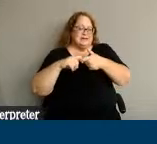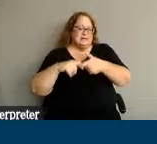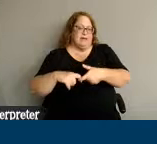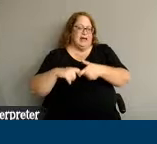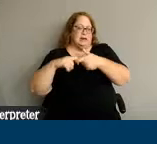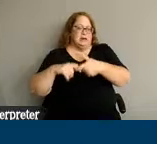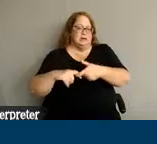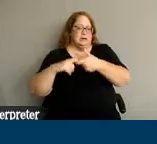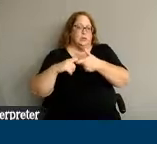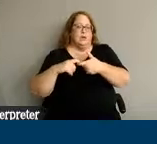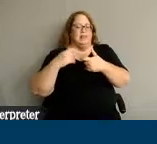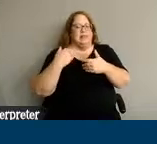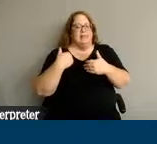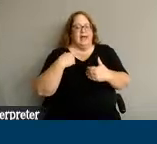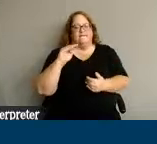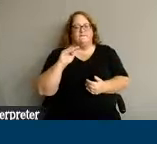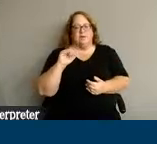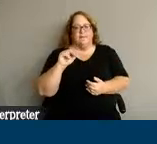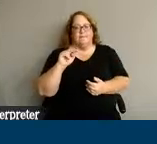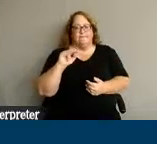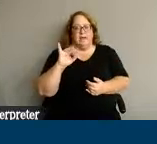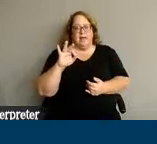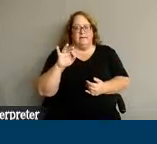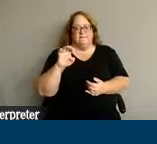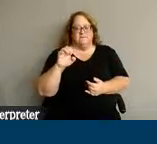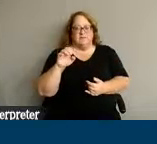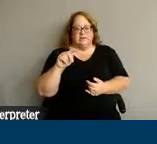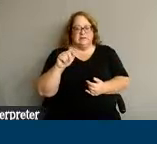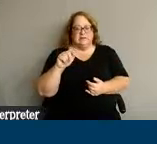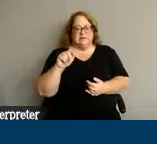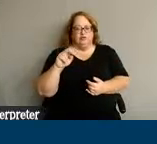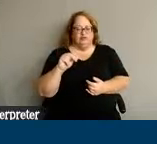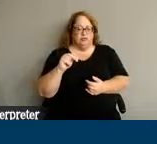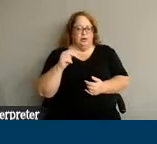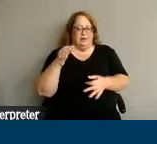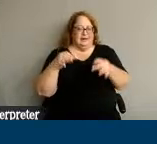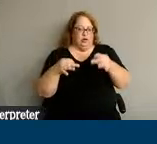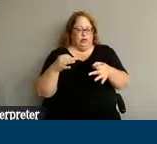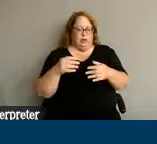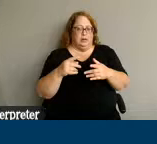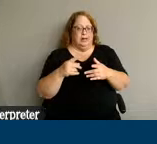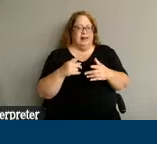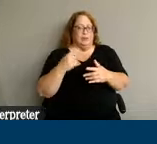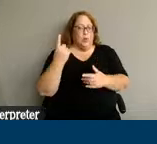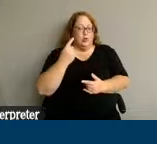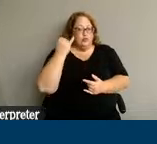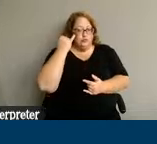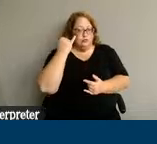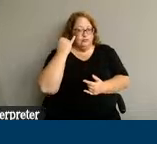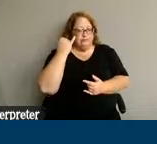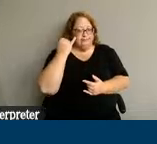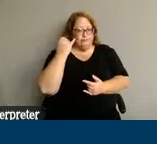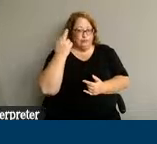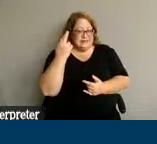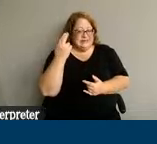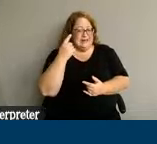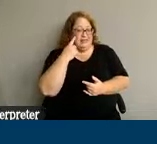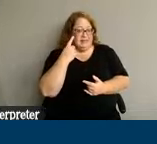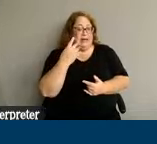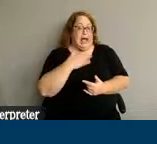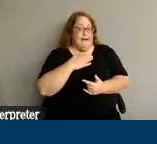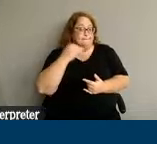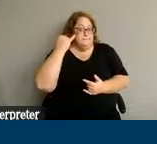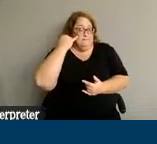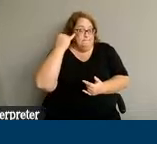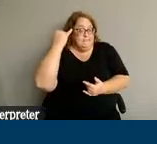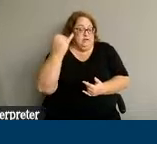they get to a manifestation hearing, and they shouldn't be getting suspended. And the only reason that I can imagine this is taking place is because, again, I'm